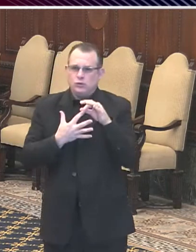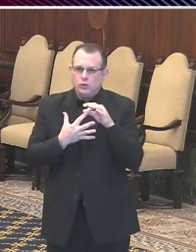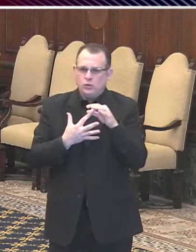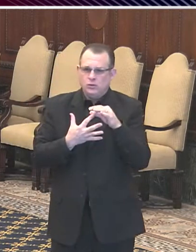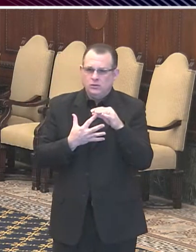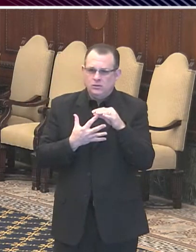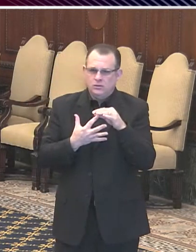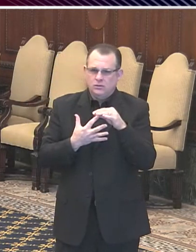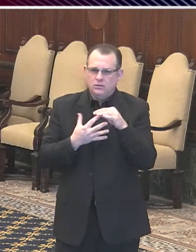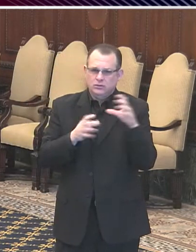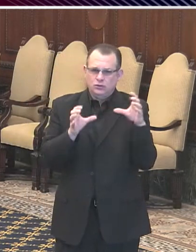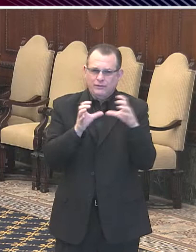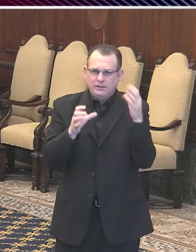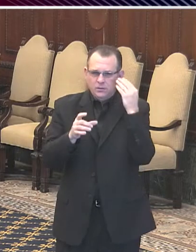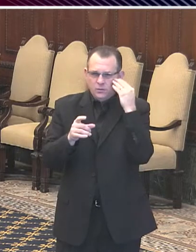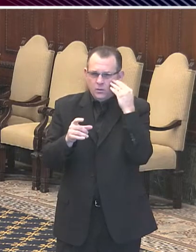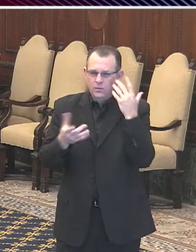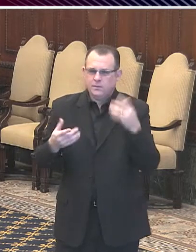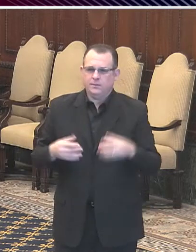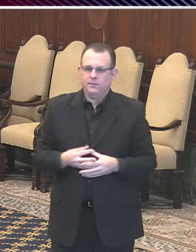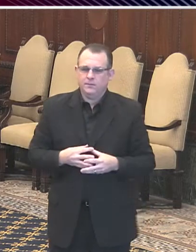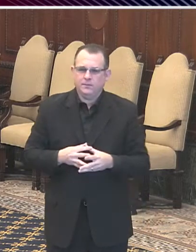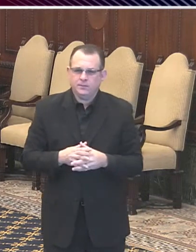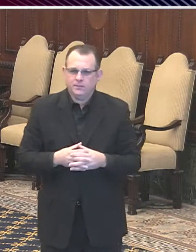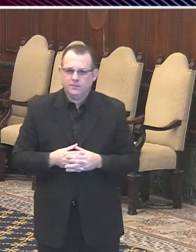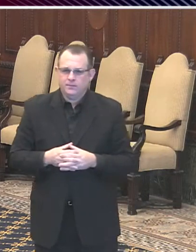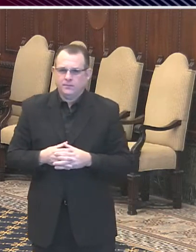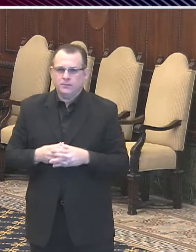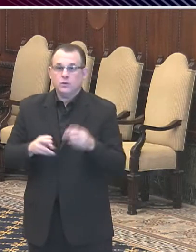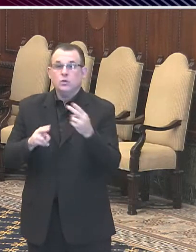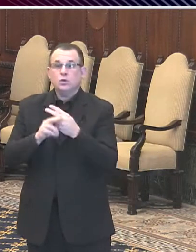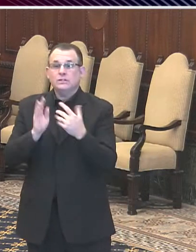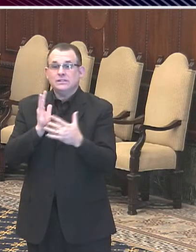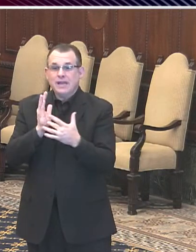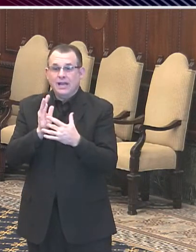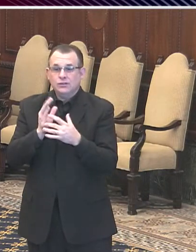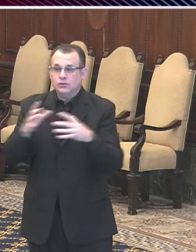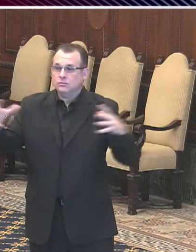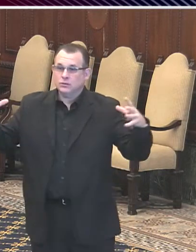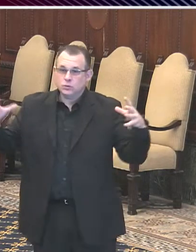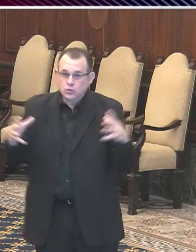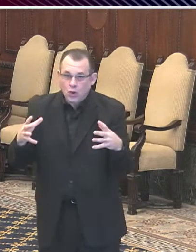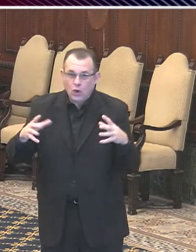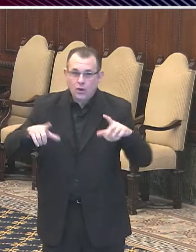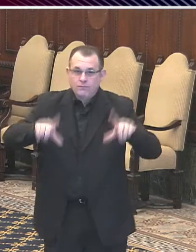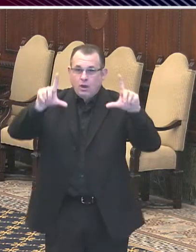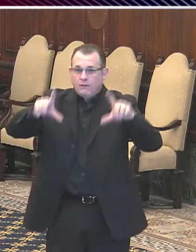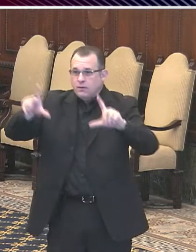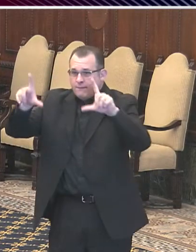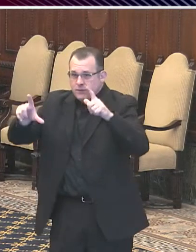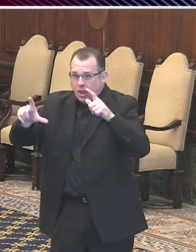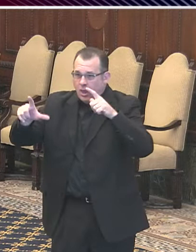certification. Use technology to bring people together for your Seder. If you're observing Holy